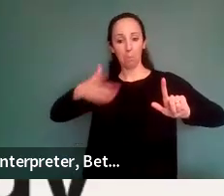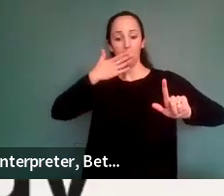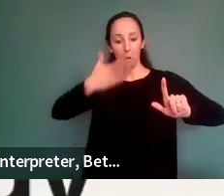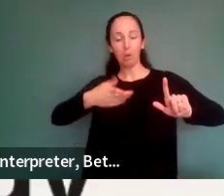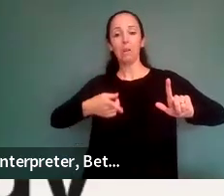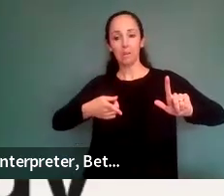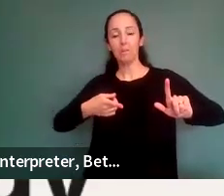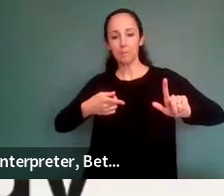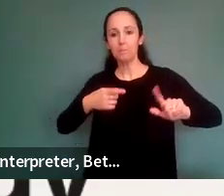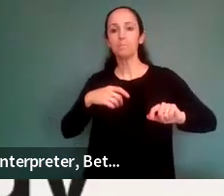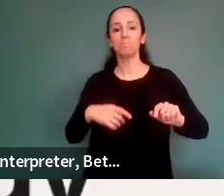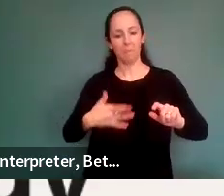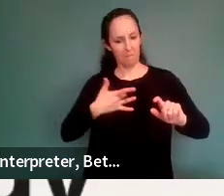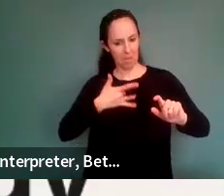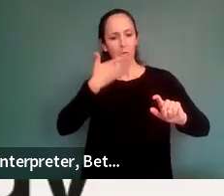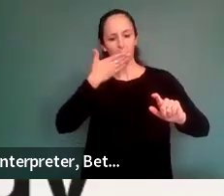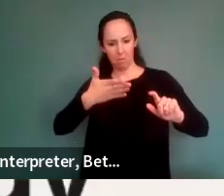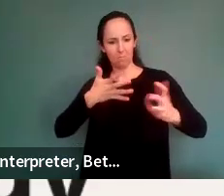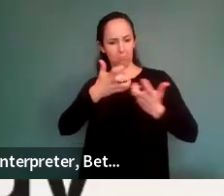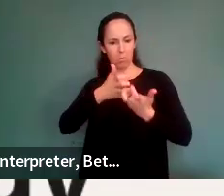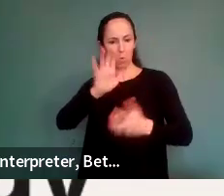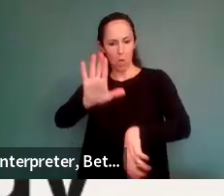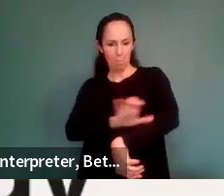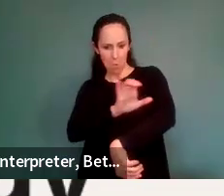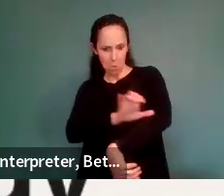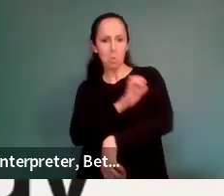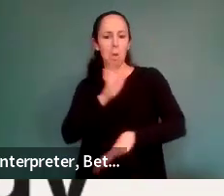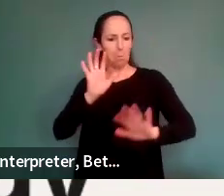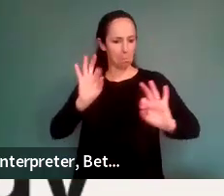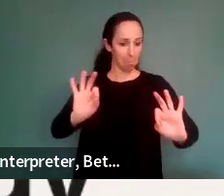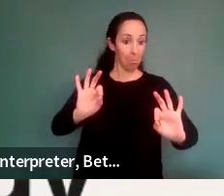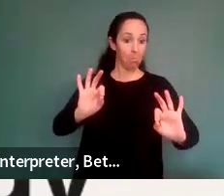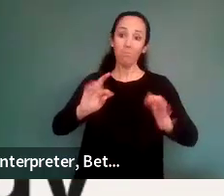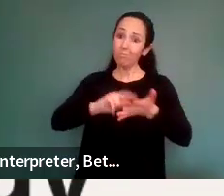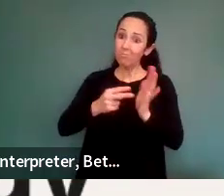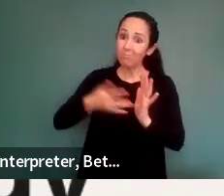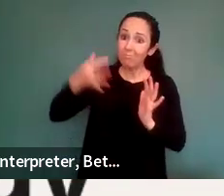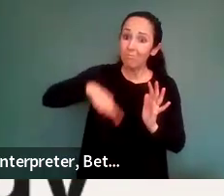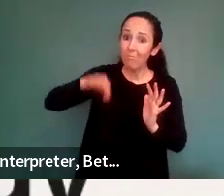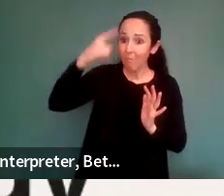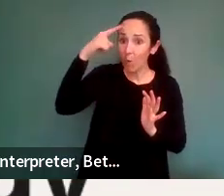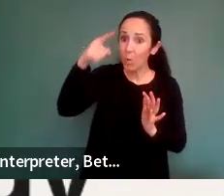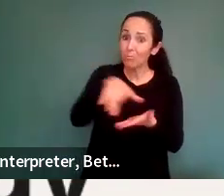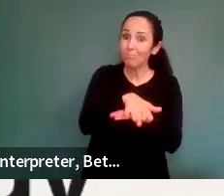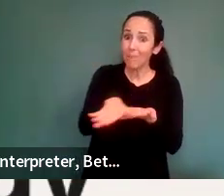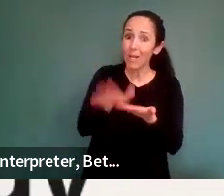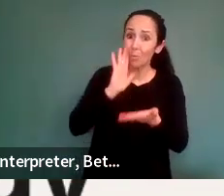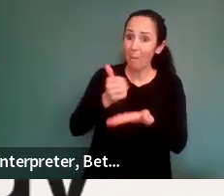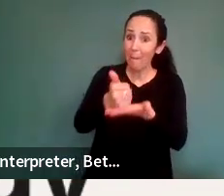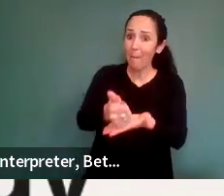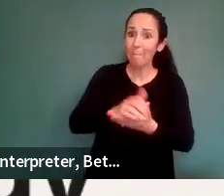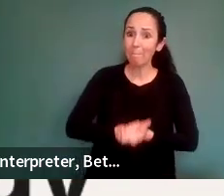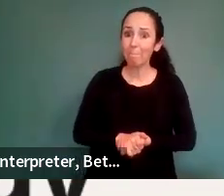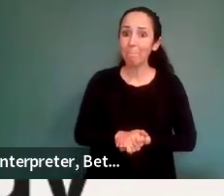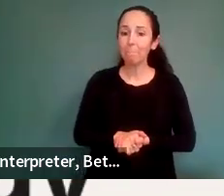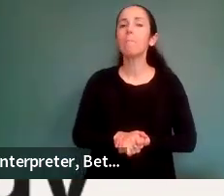the size that you're needing, you're going to do well with that. But then when we consider conditions that